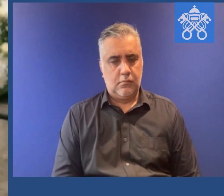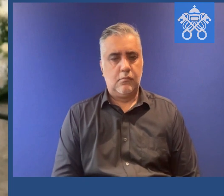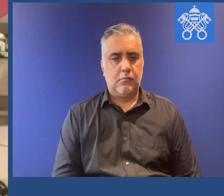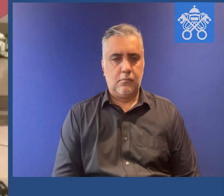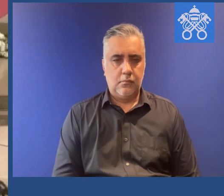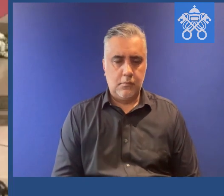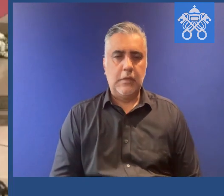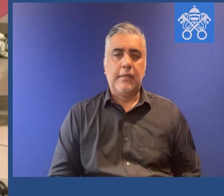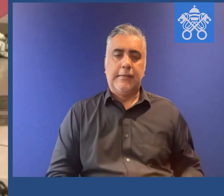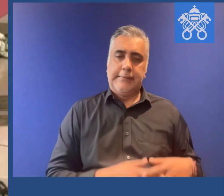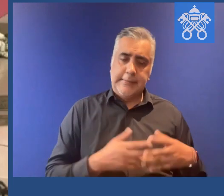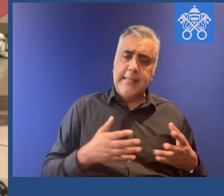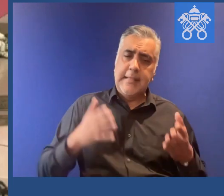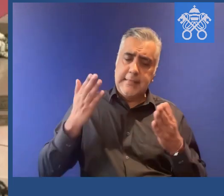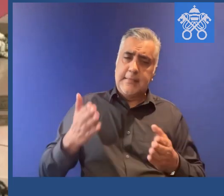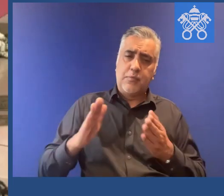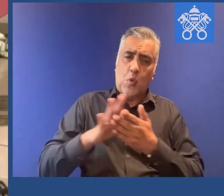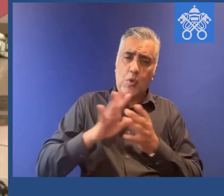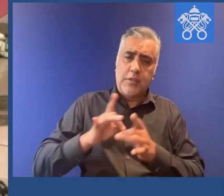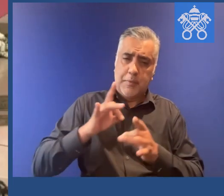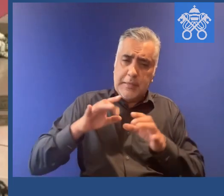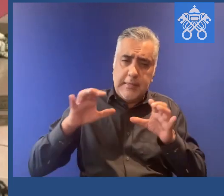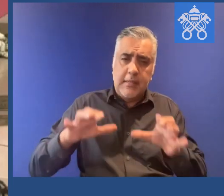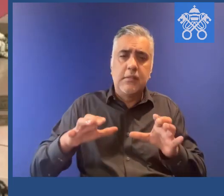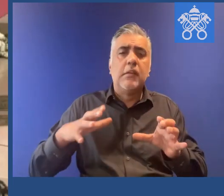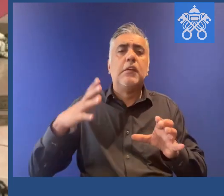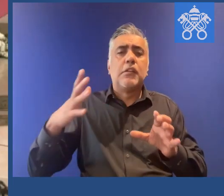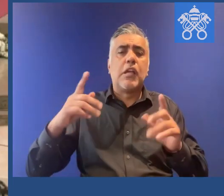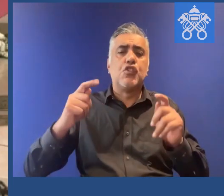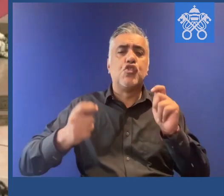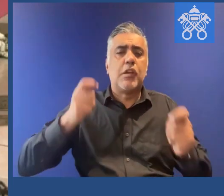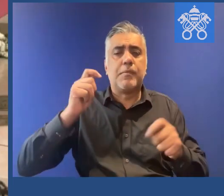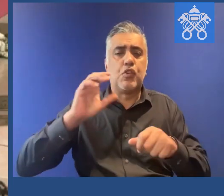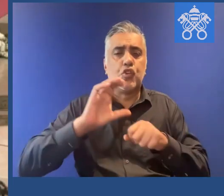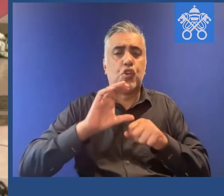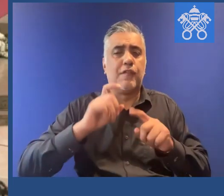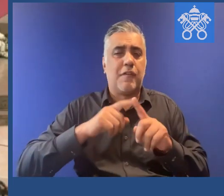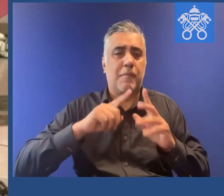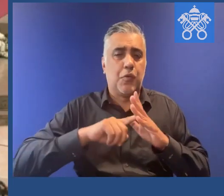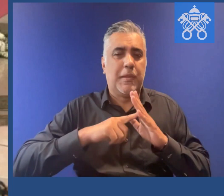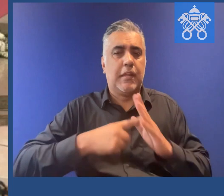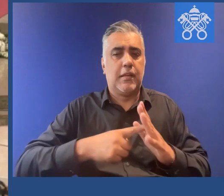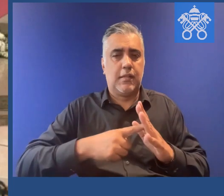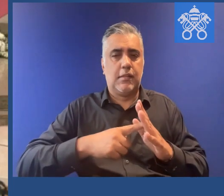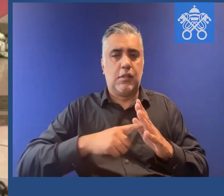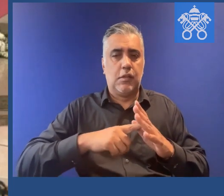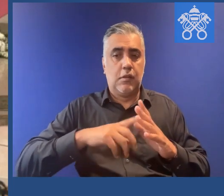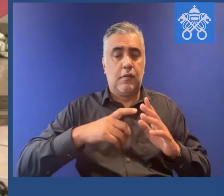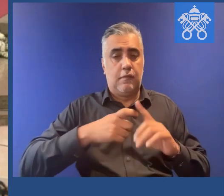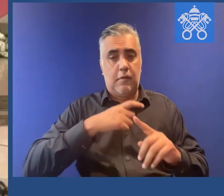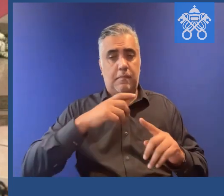This is what the Holy Spirit does. And in this way, he has shaped the Church from her very beginnings, starting